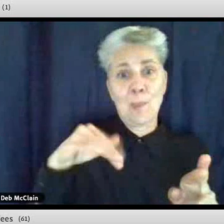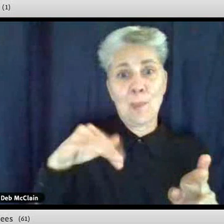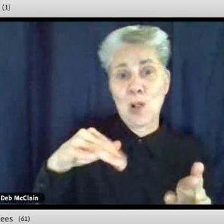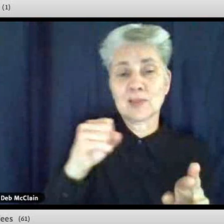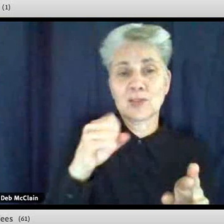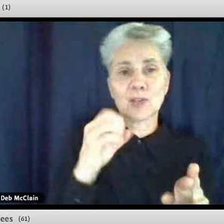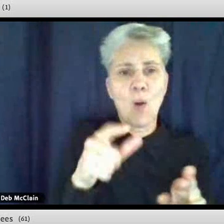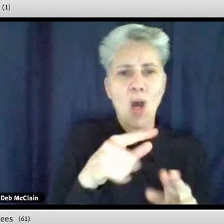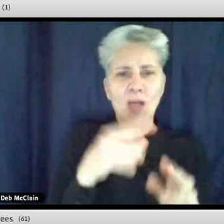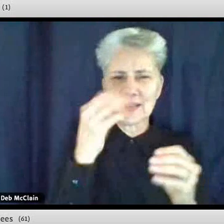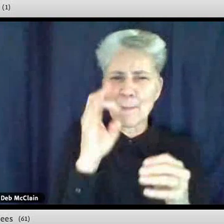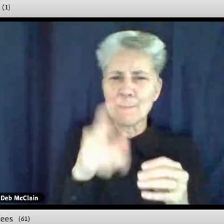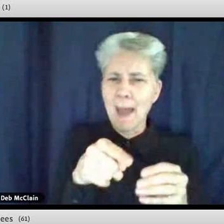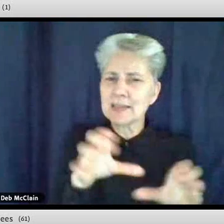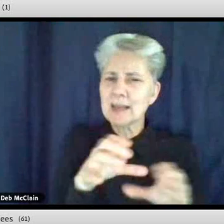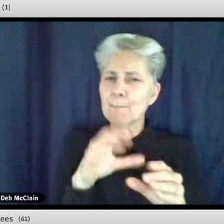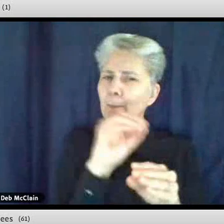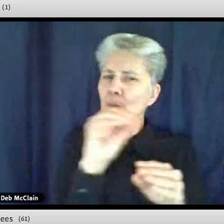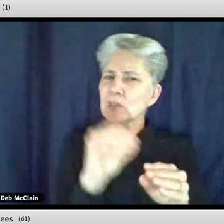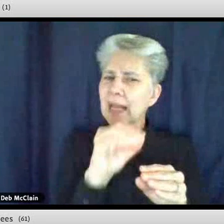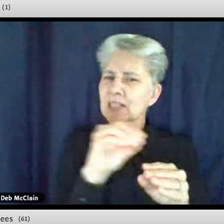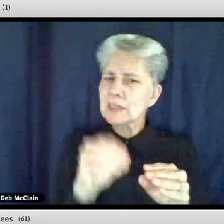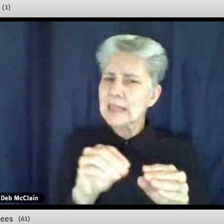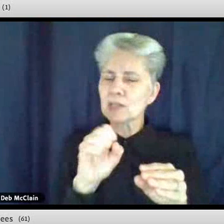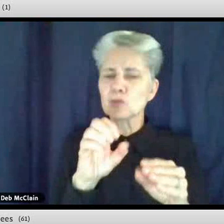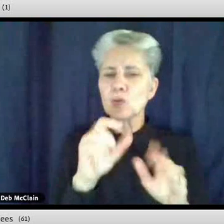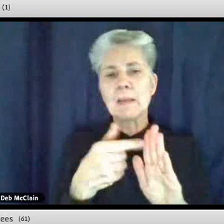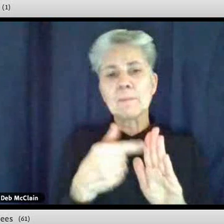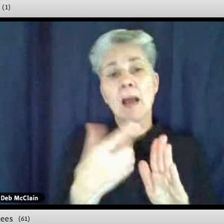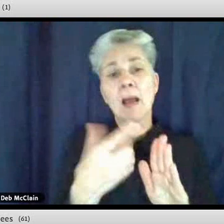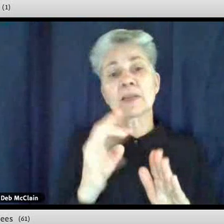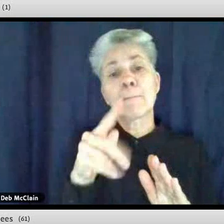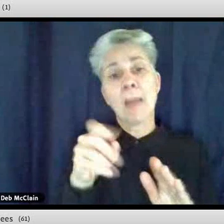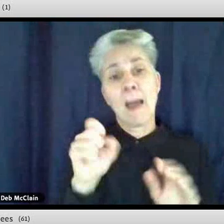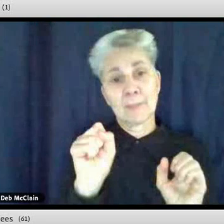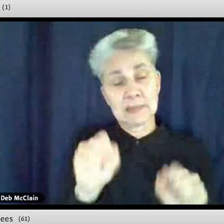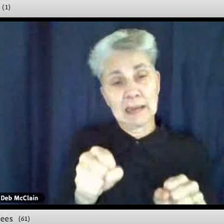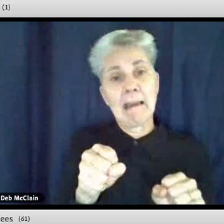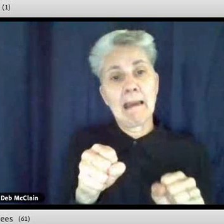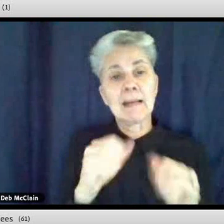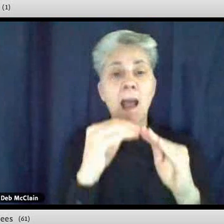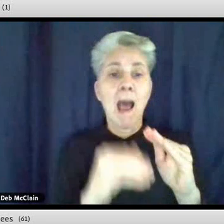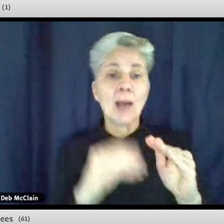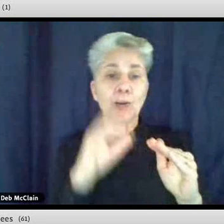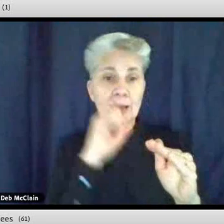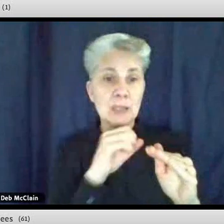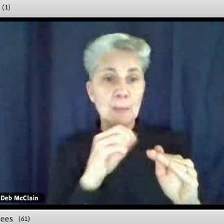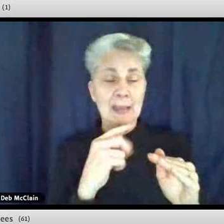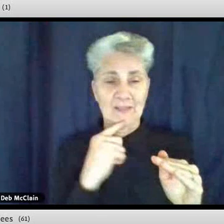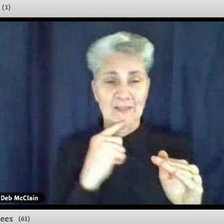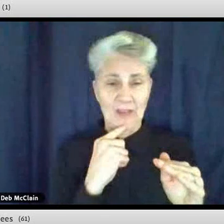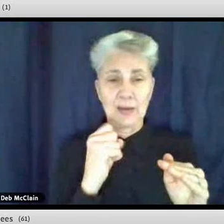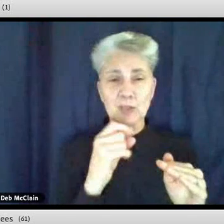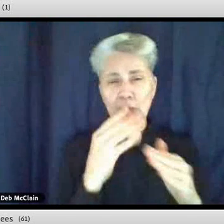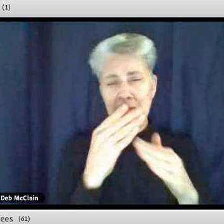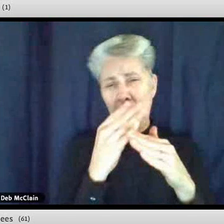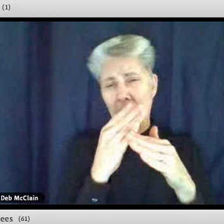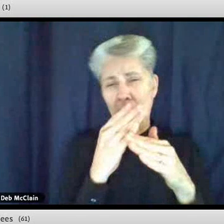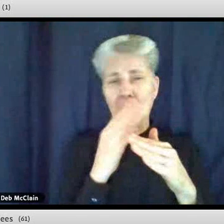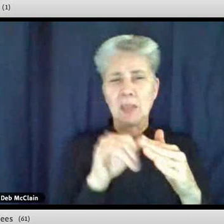now. And then to look at this map. This is done by percentages. So sometimes, maps can underestimate